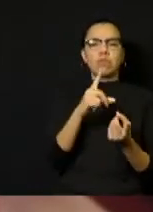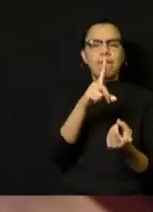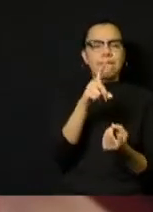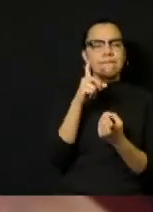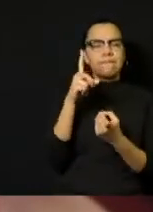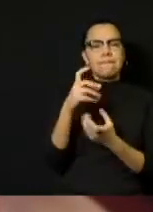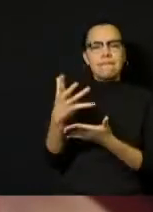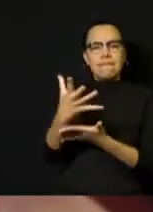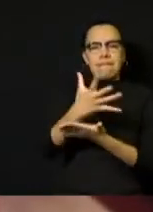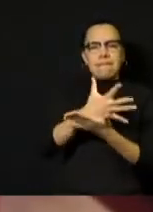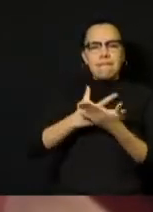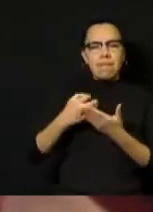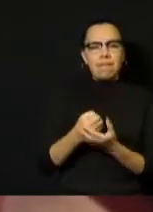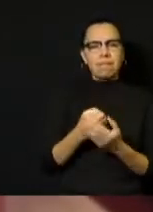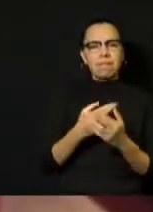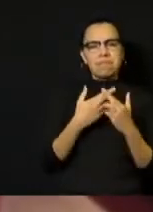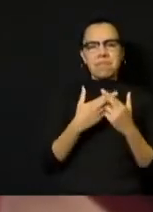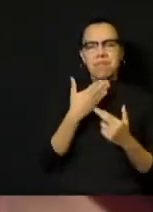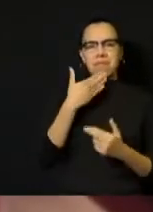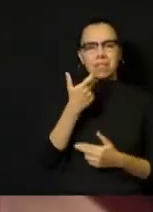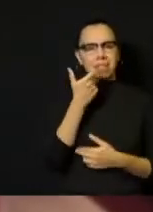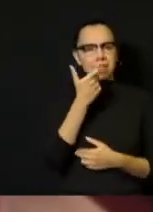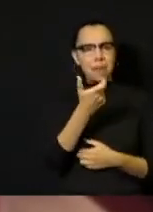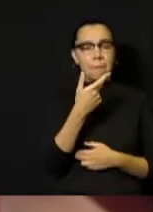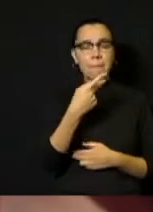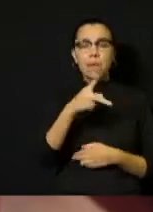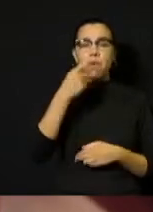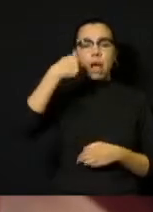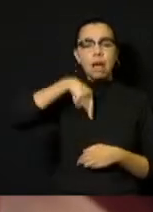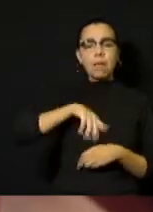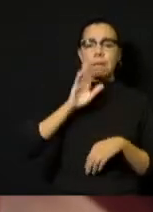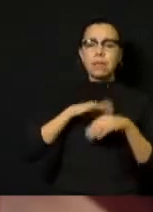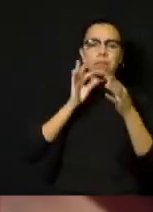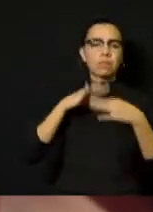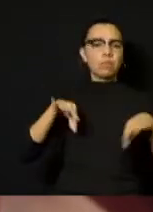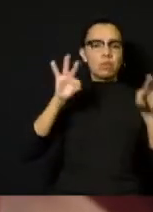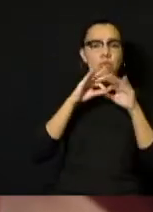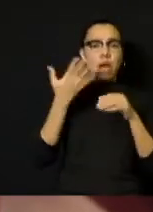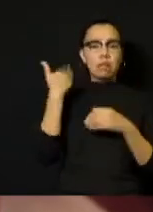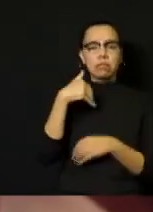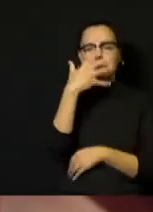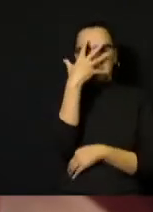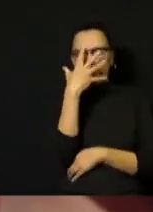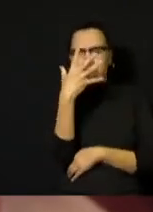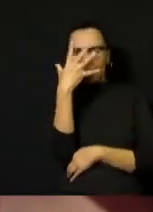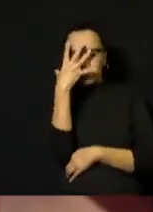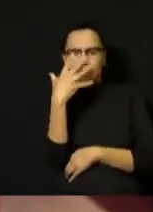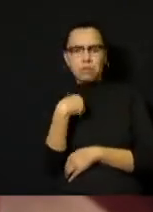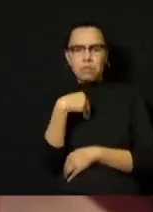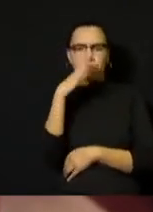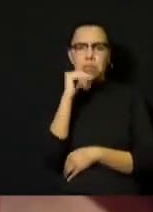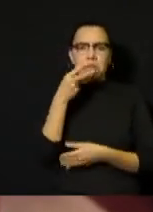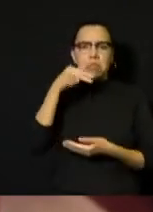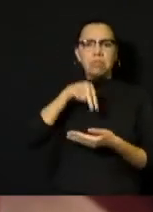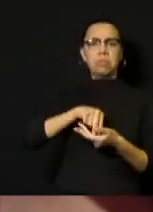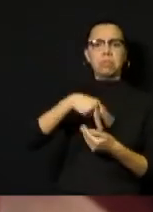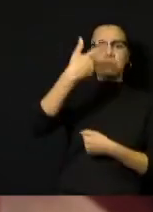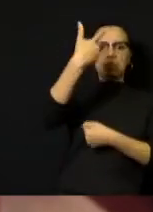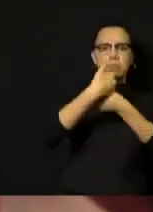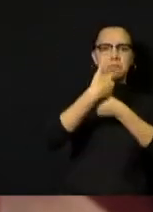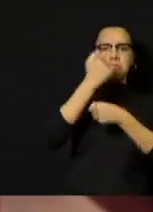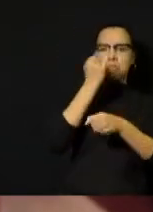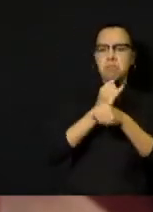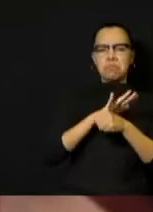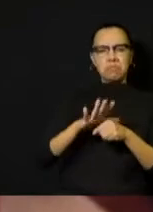we have earned a lot of money, but in terms of personal growth, I was very shy.